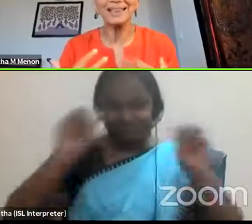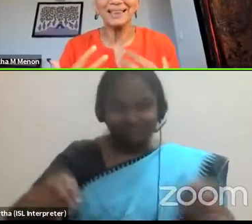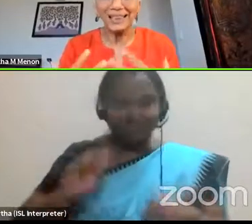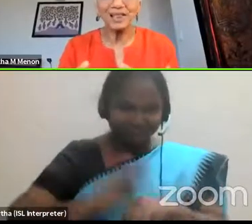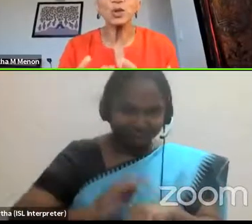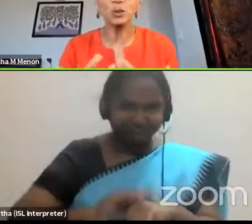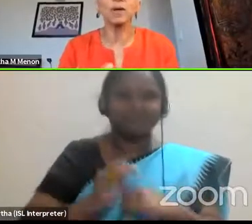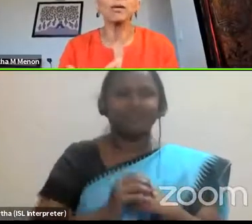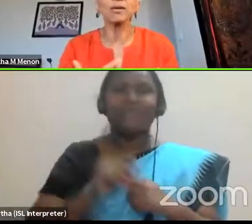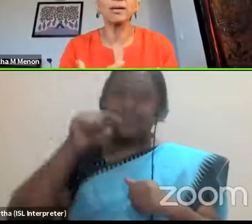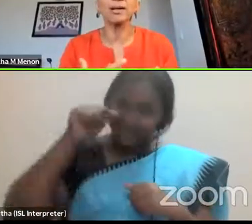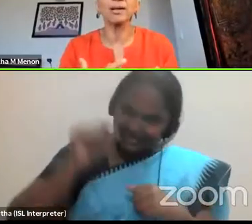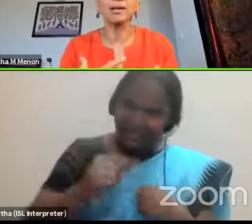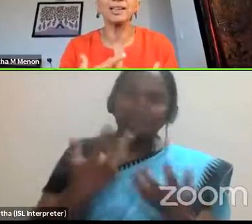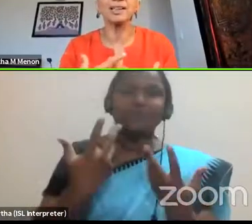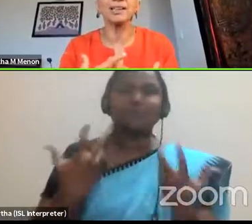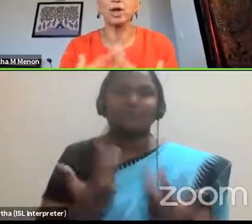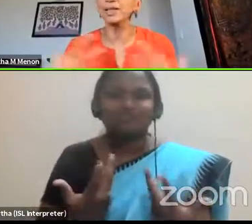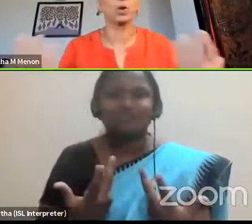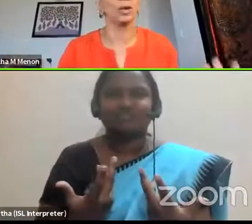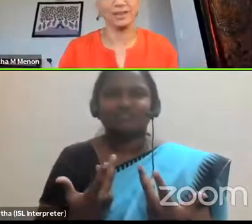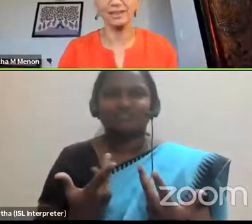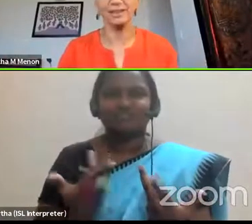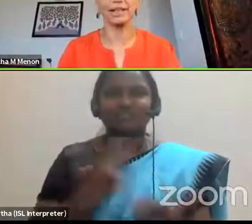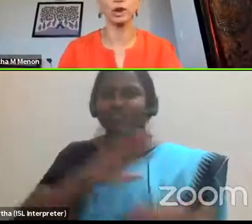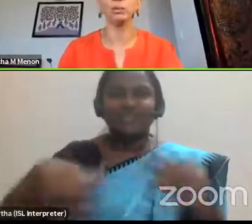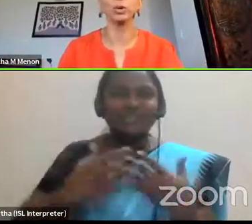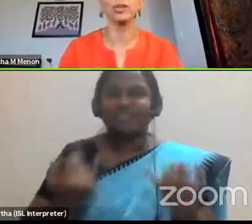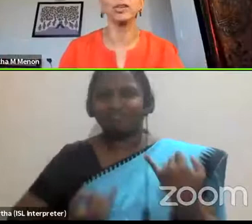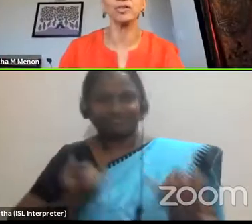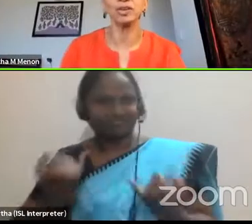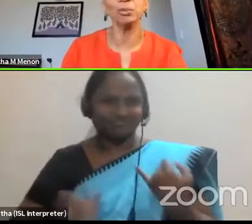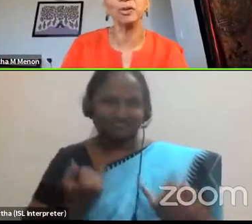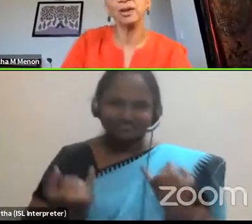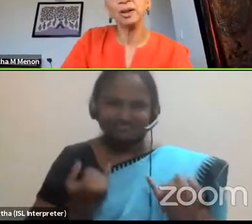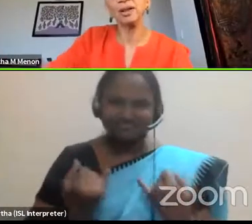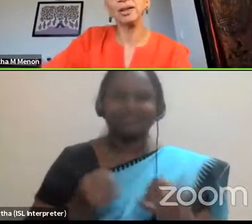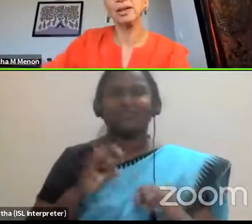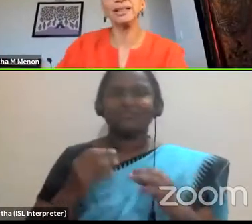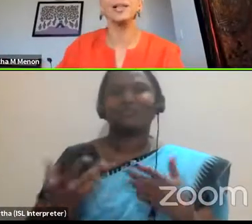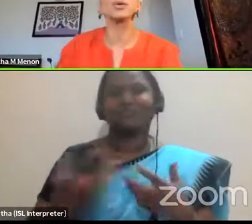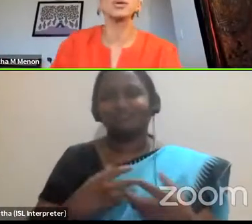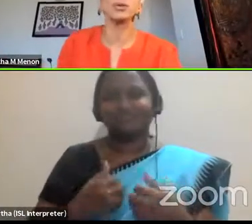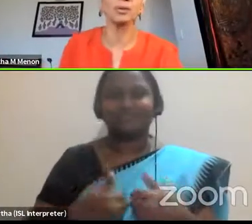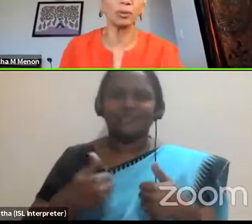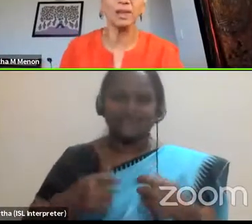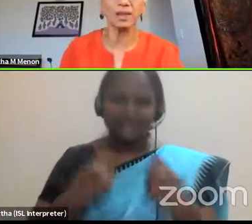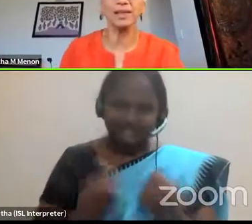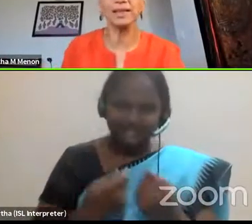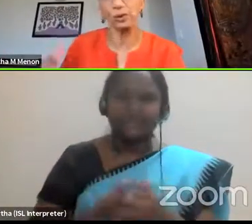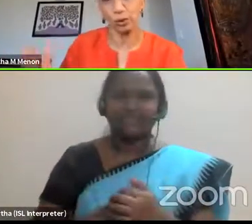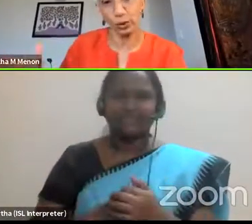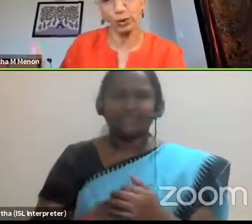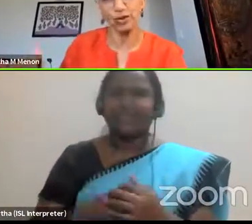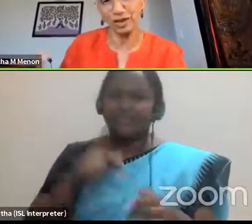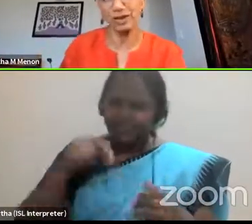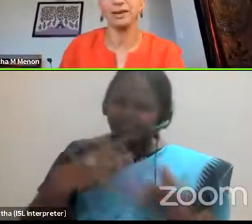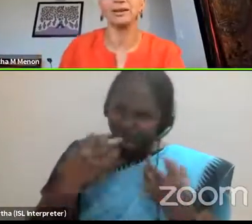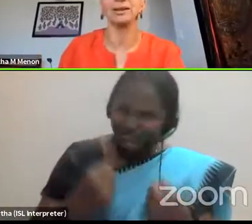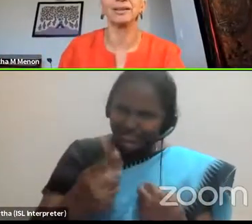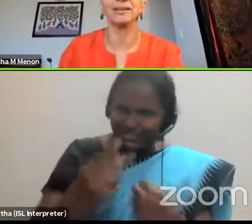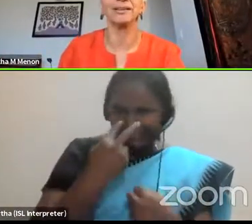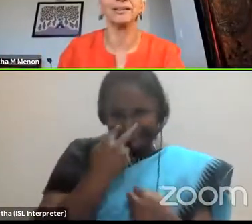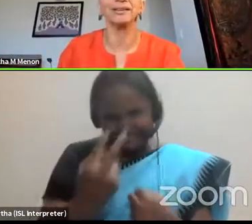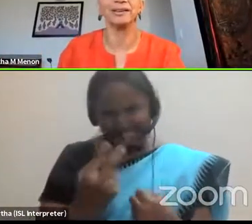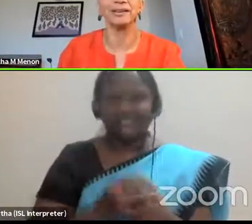experience. And that's what got us all excited, actually, both sets of teams. And that's what we did. And that's what you're going to